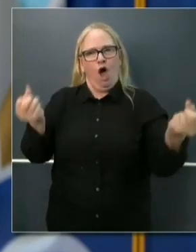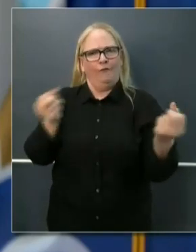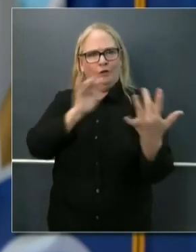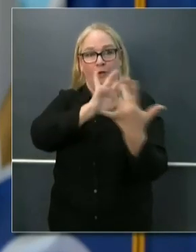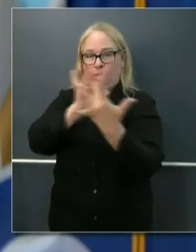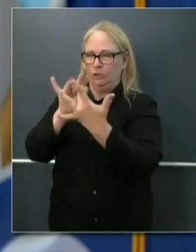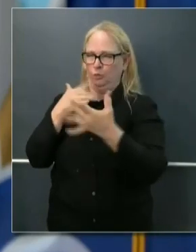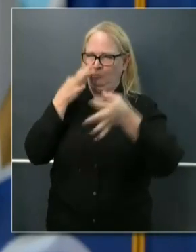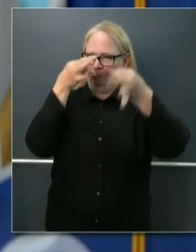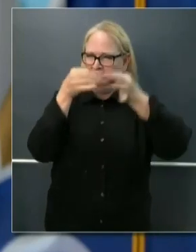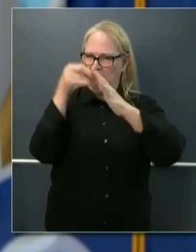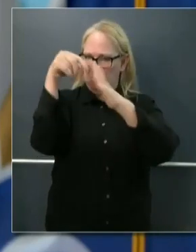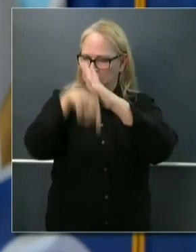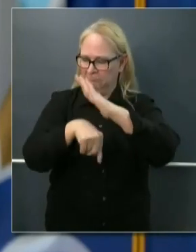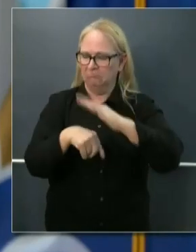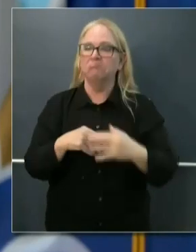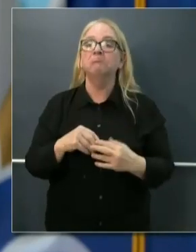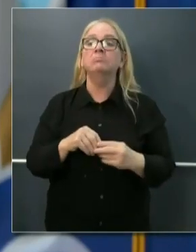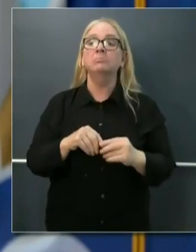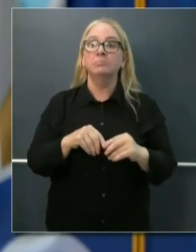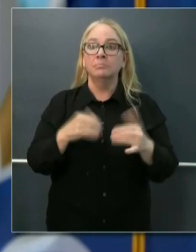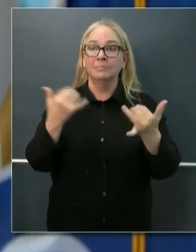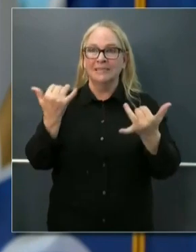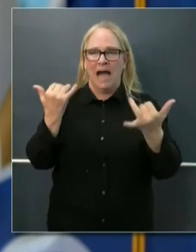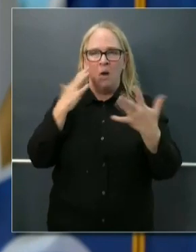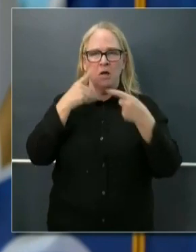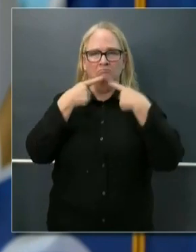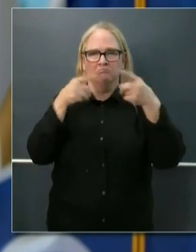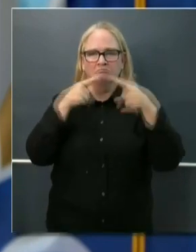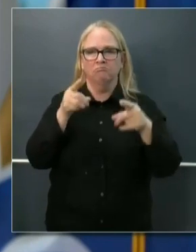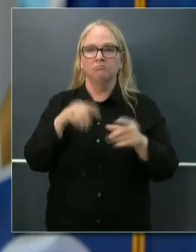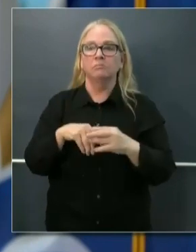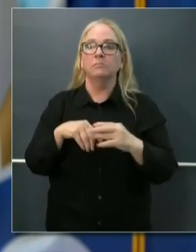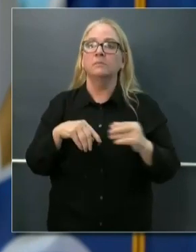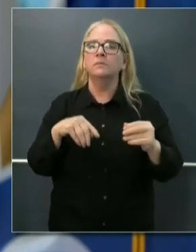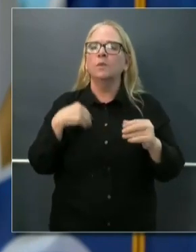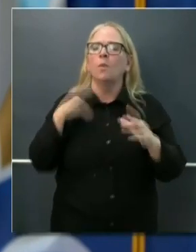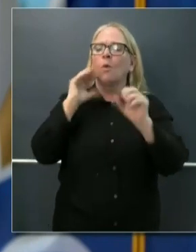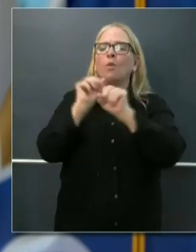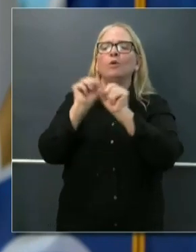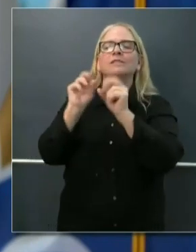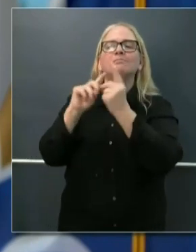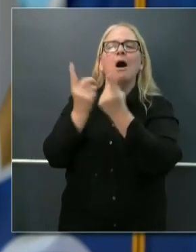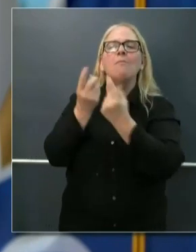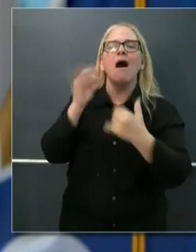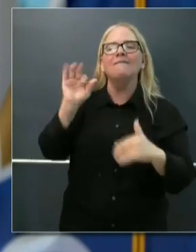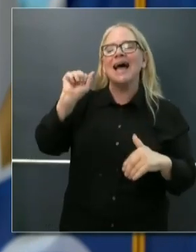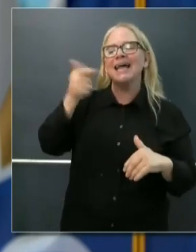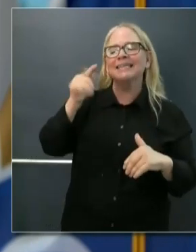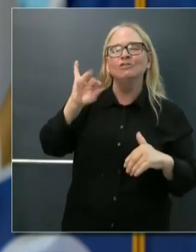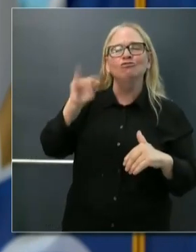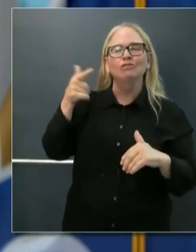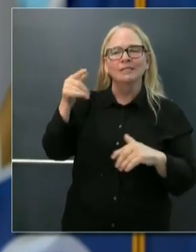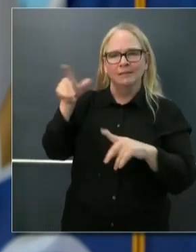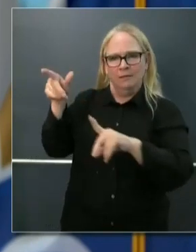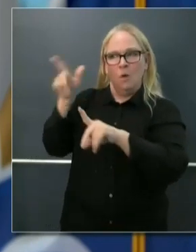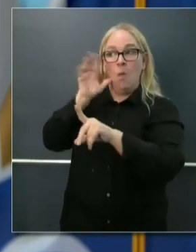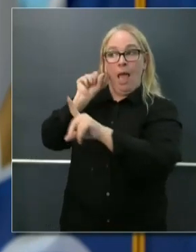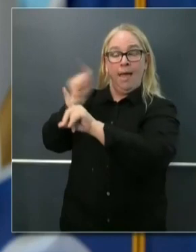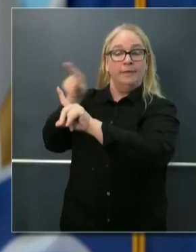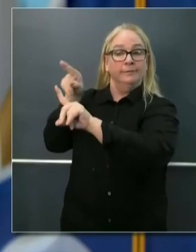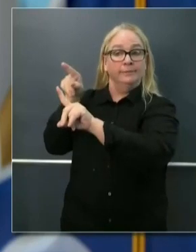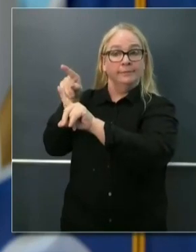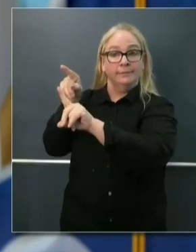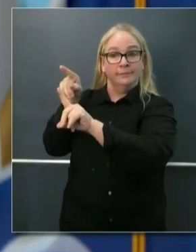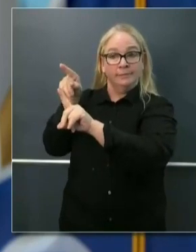part of our announcement today. We are working with the Department of Aging, and I'll ask the Director of the Department of Aging up here in a